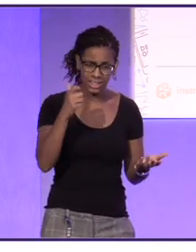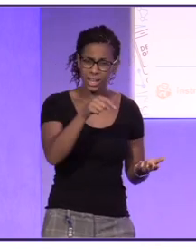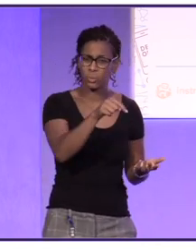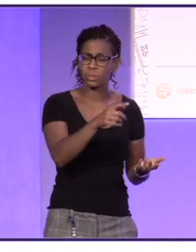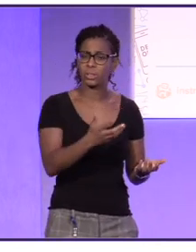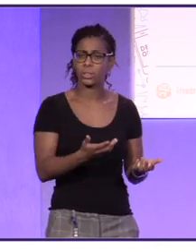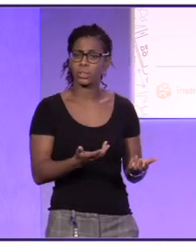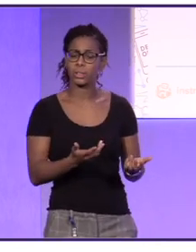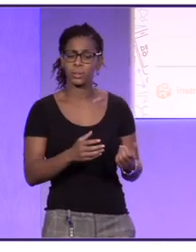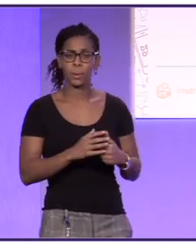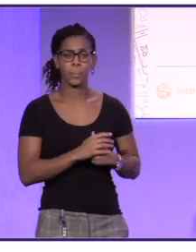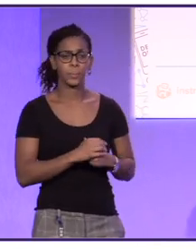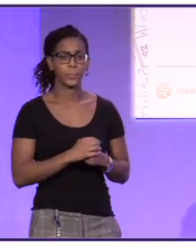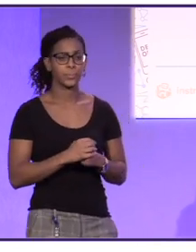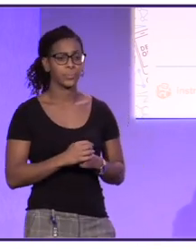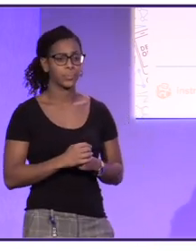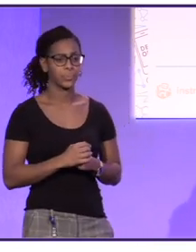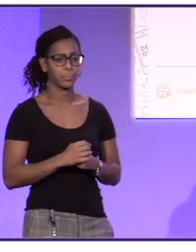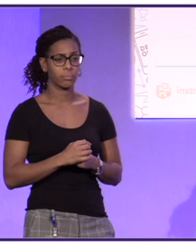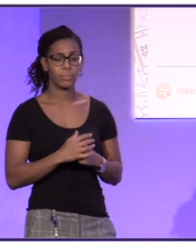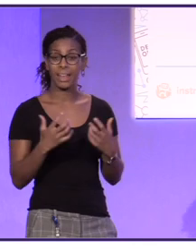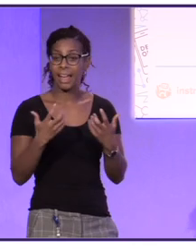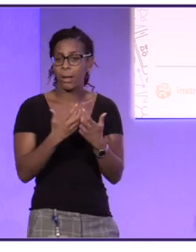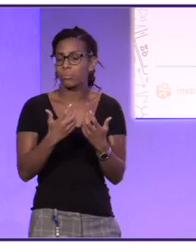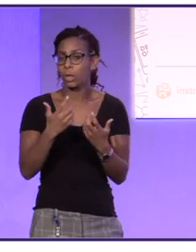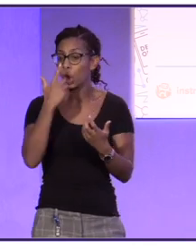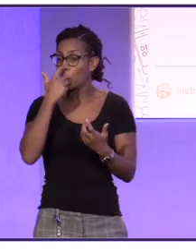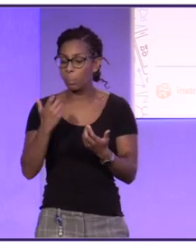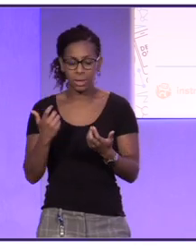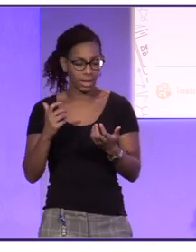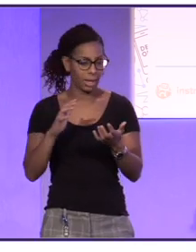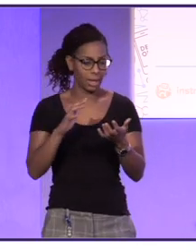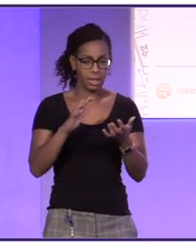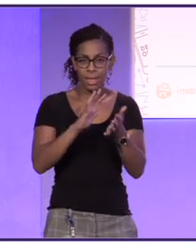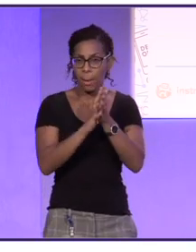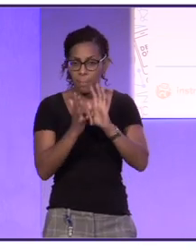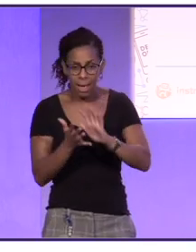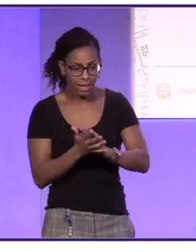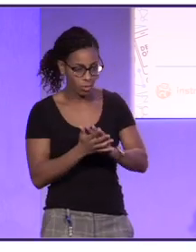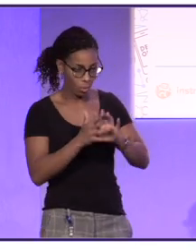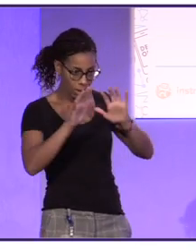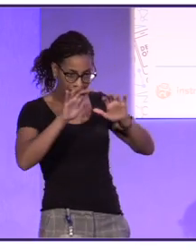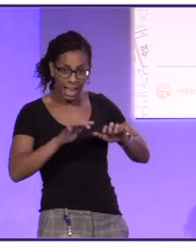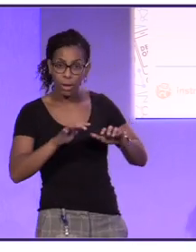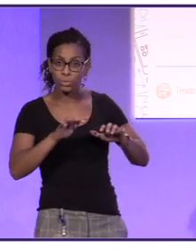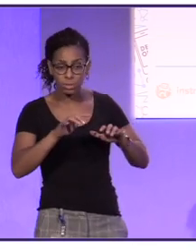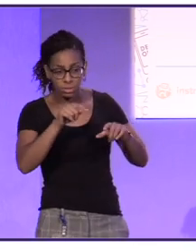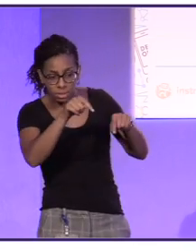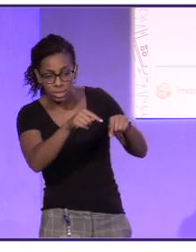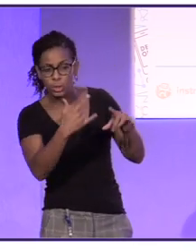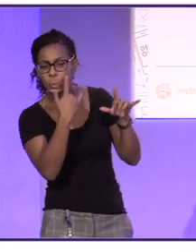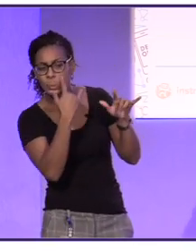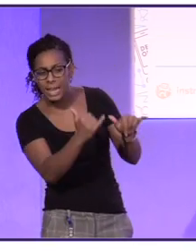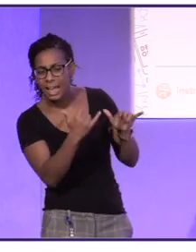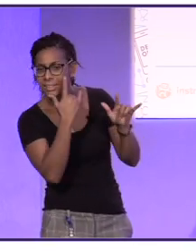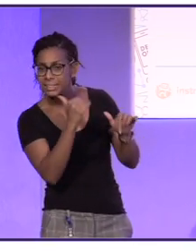And this can be as simple as manual accounts in your production environment to test